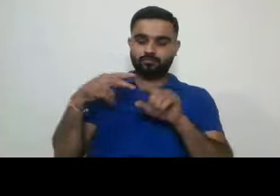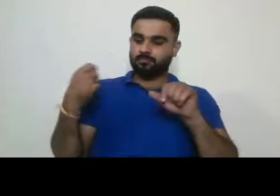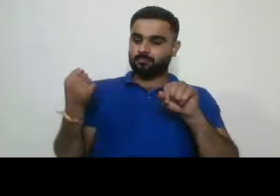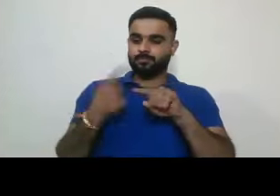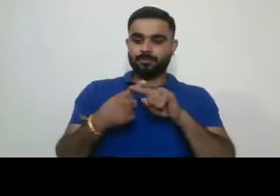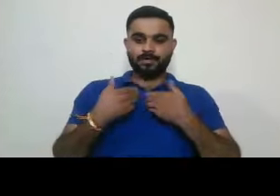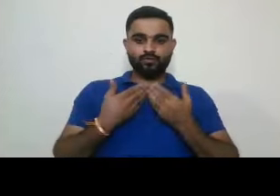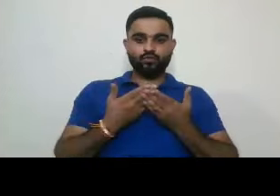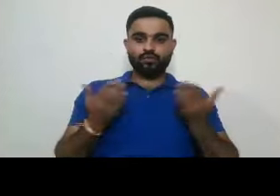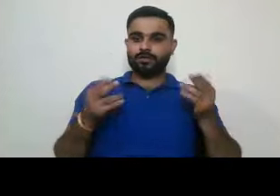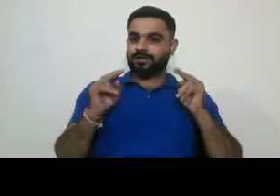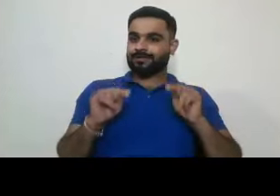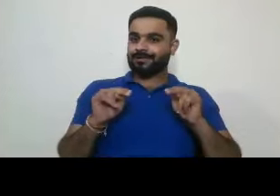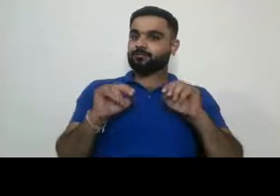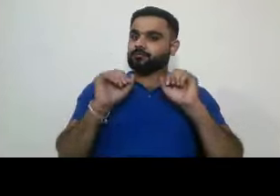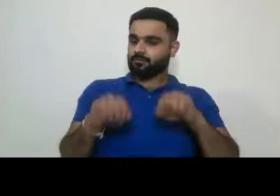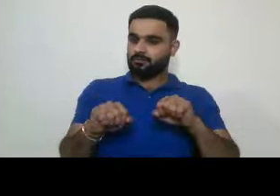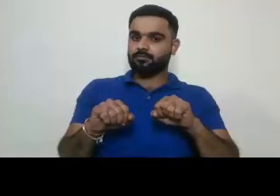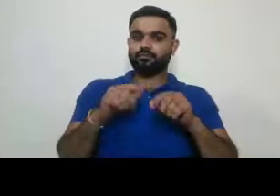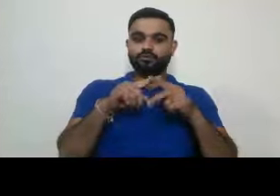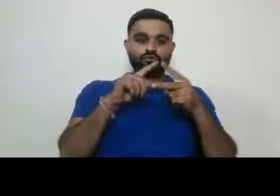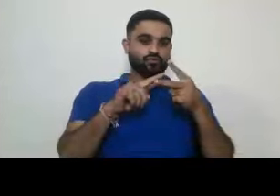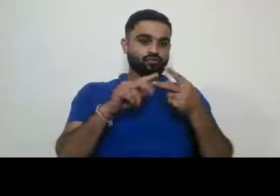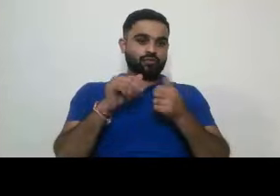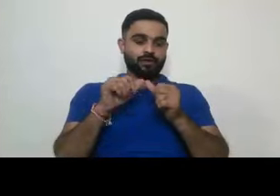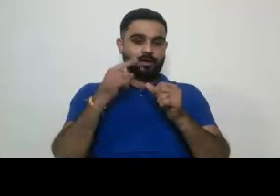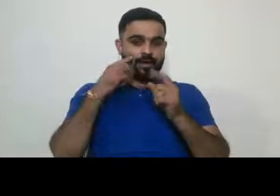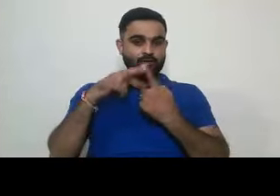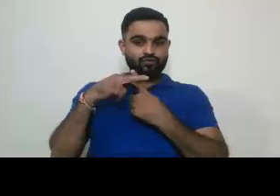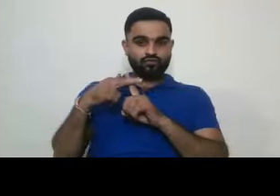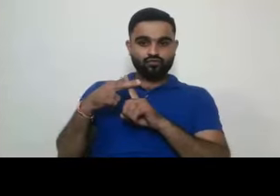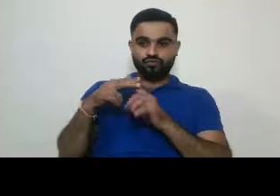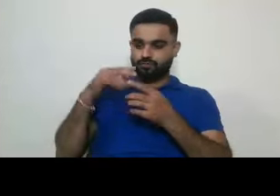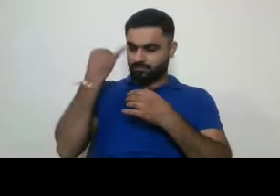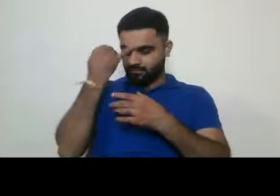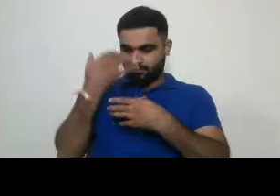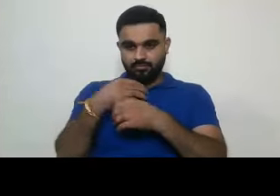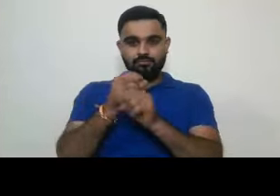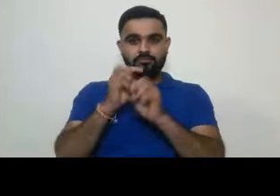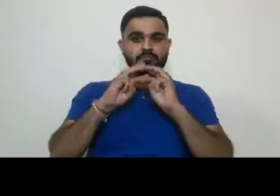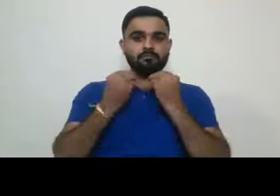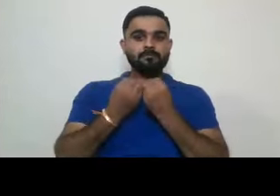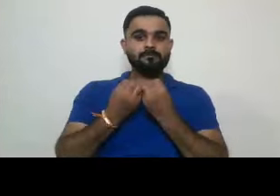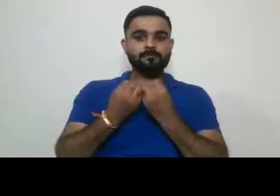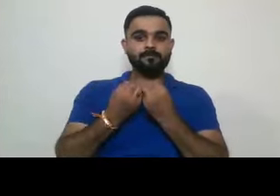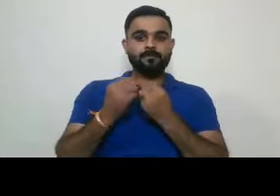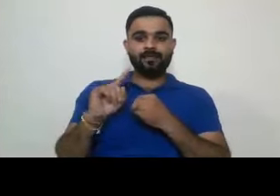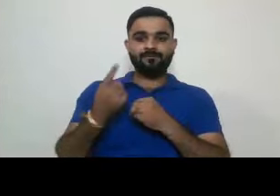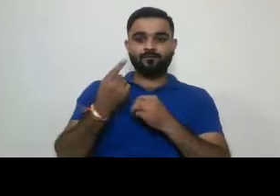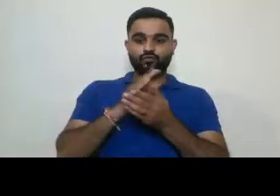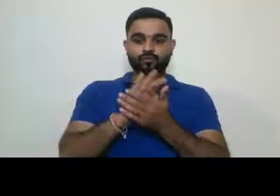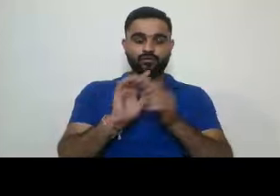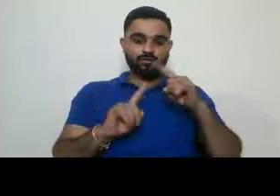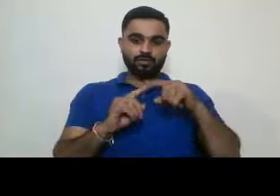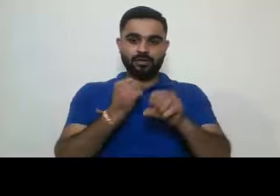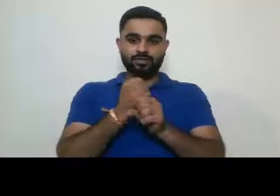our needs? And then, of course, the 2 AI tools that we have specifically curated for this workshop. The first one being ChatGPT for